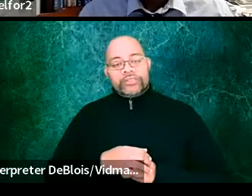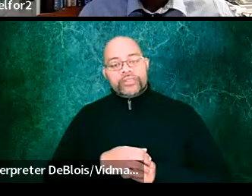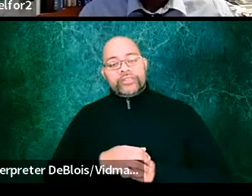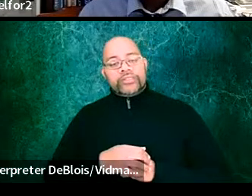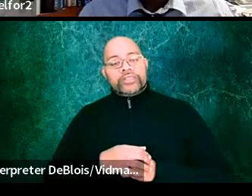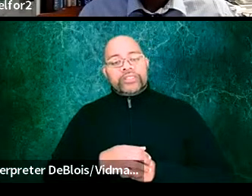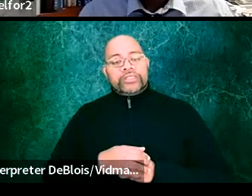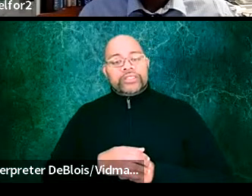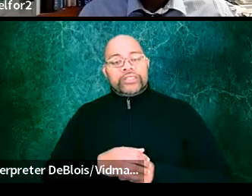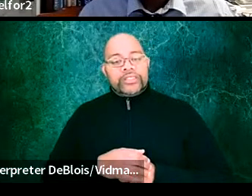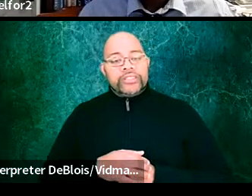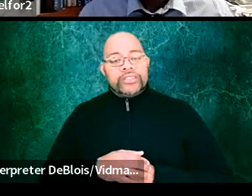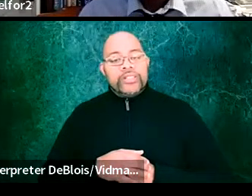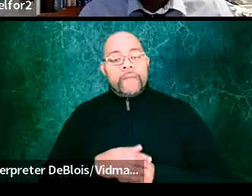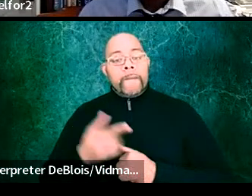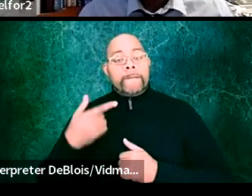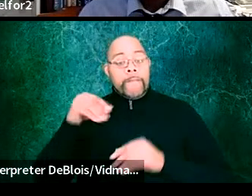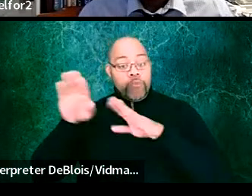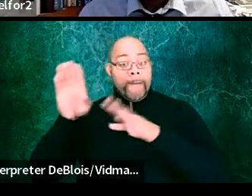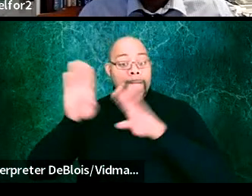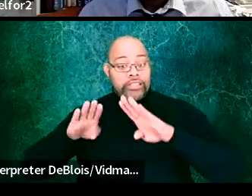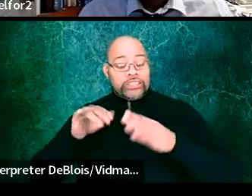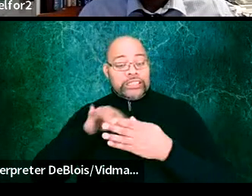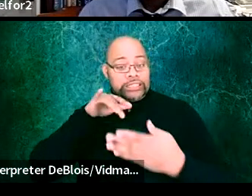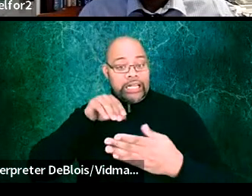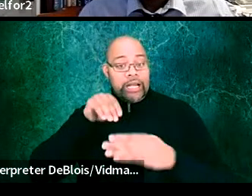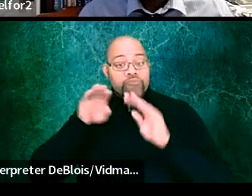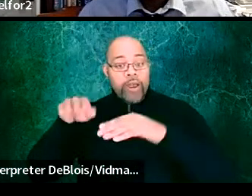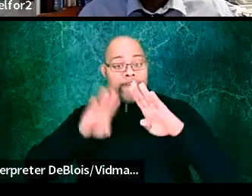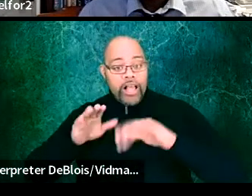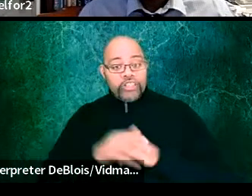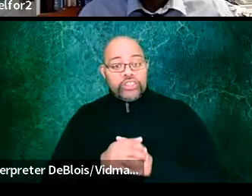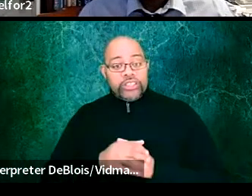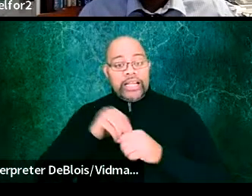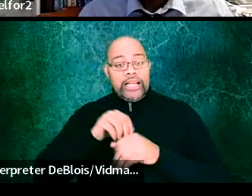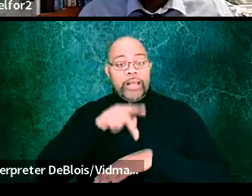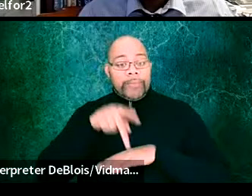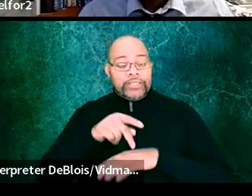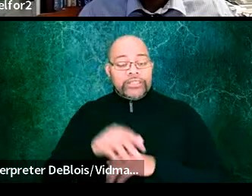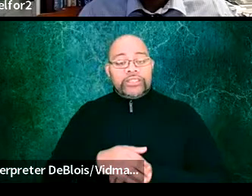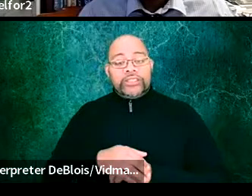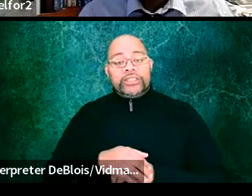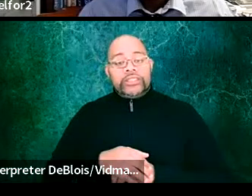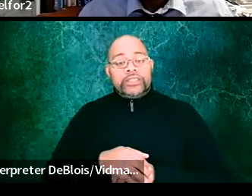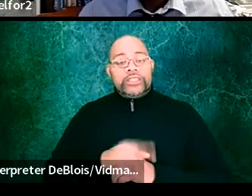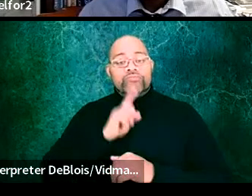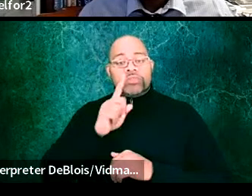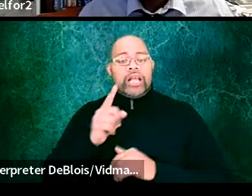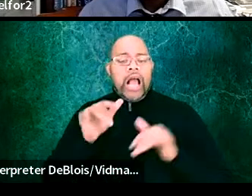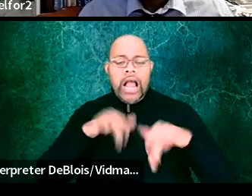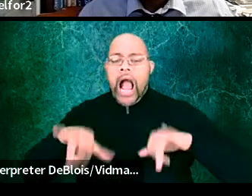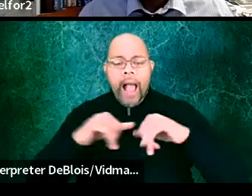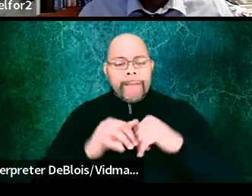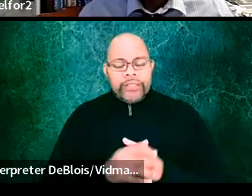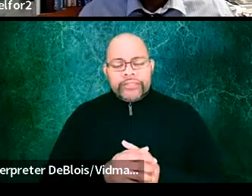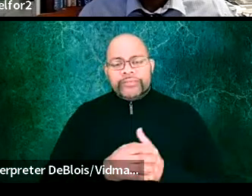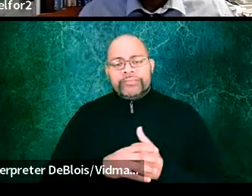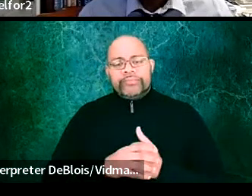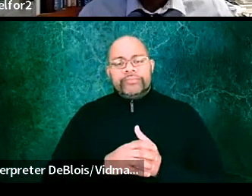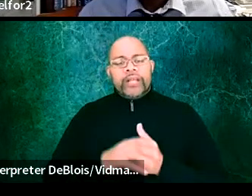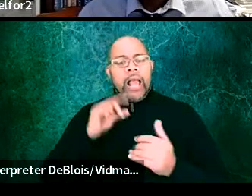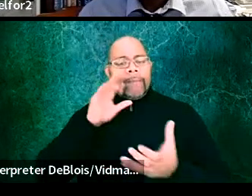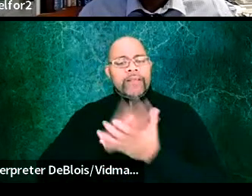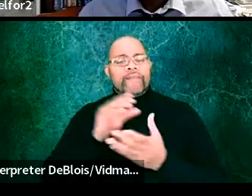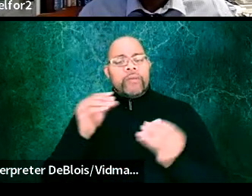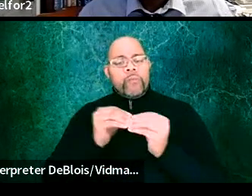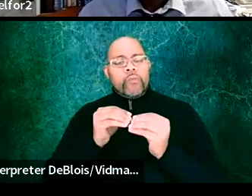it's being like marine biologist and studying marine biology in the Philippines is pretty common. I believe some